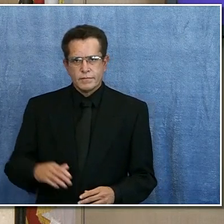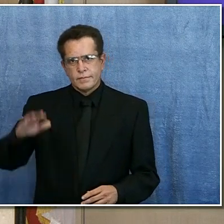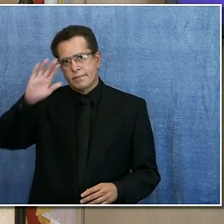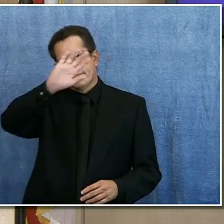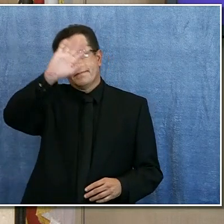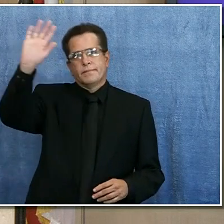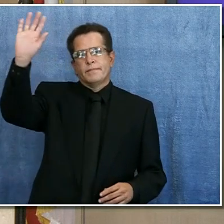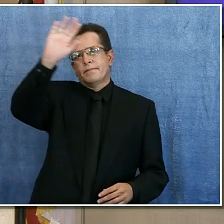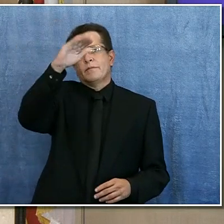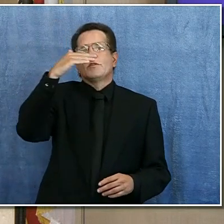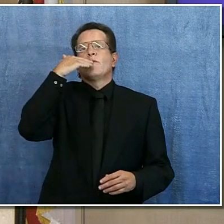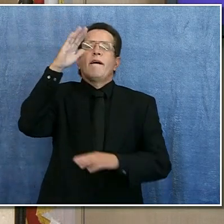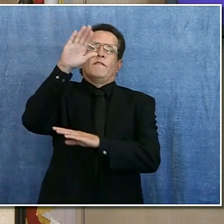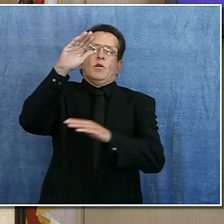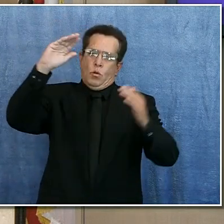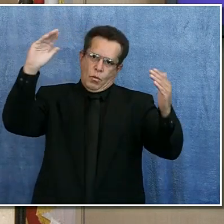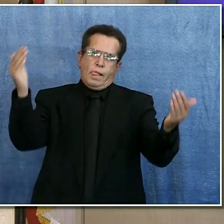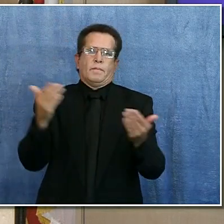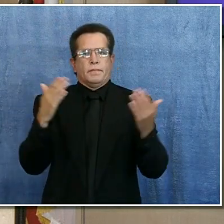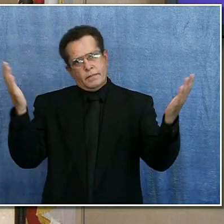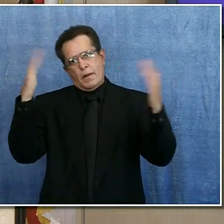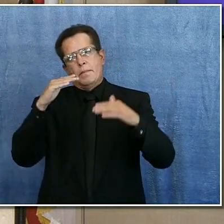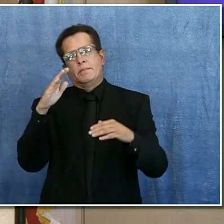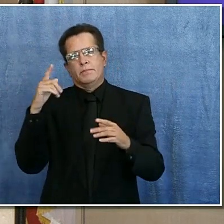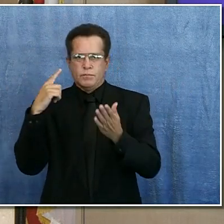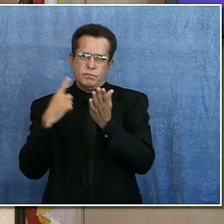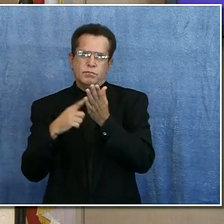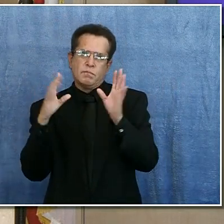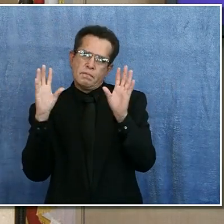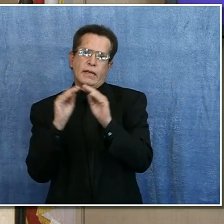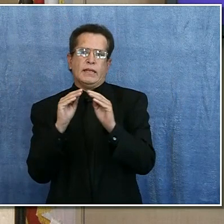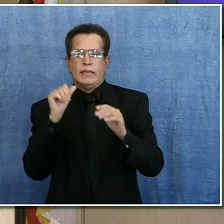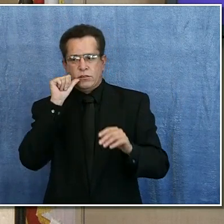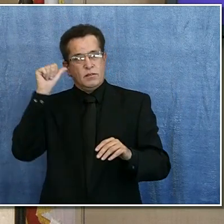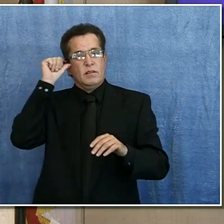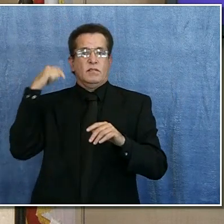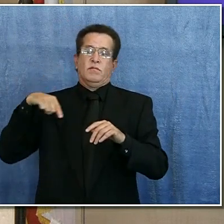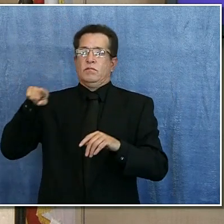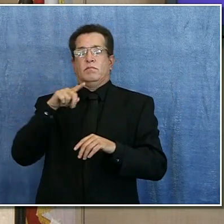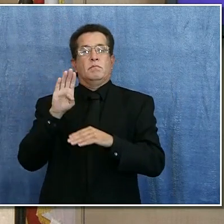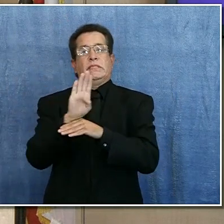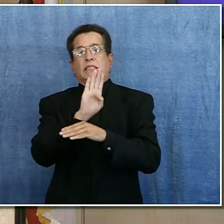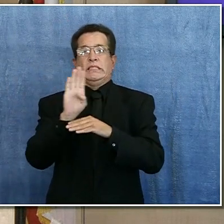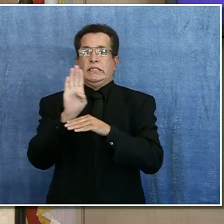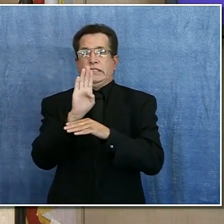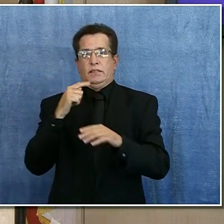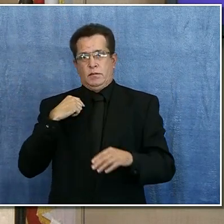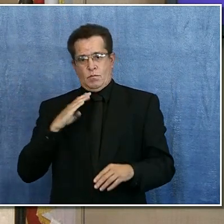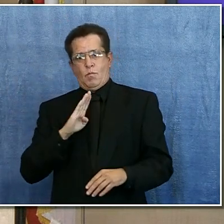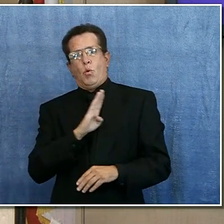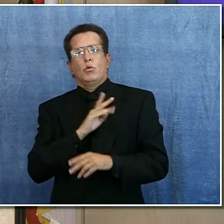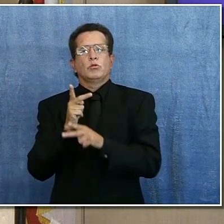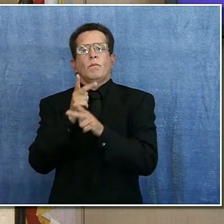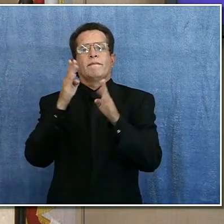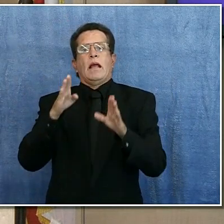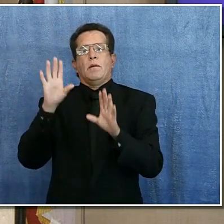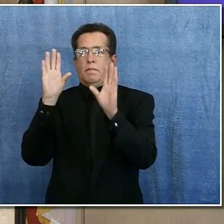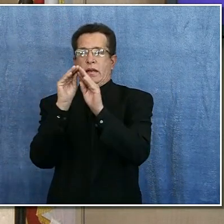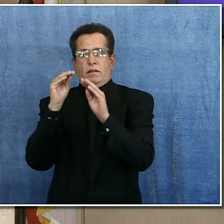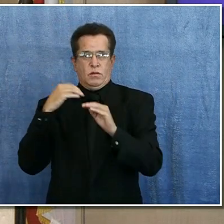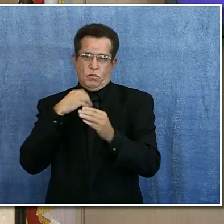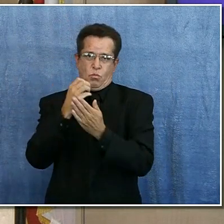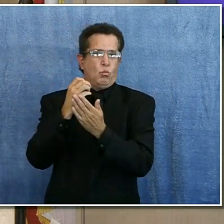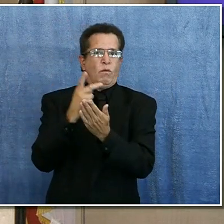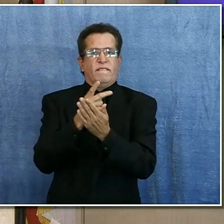Good afternoon, everyone, and welcome back. Yesterday was a very busy day. We had a Board of Supervisors meeting and we approved